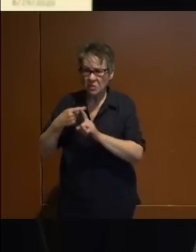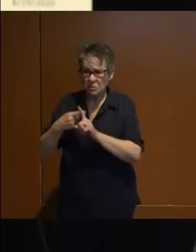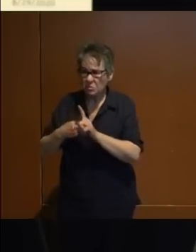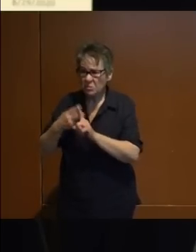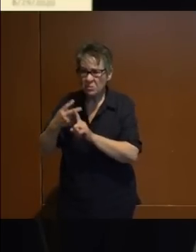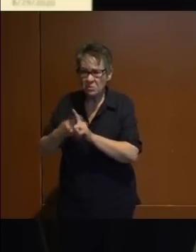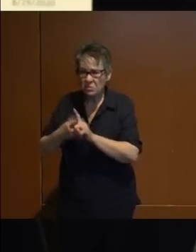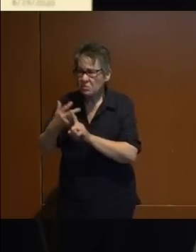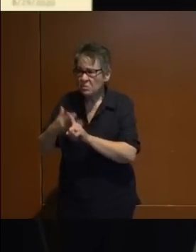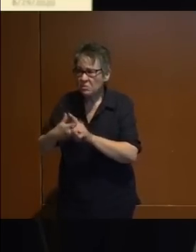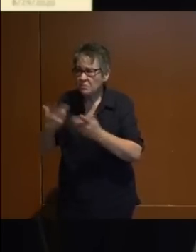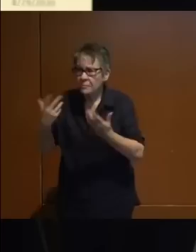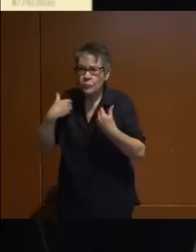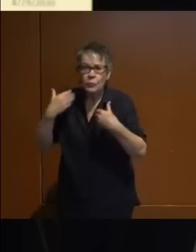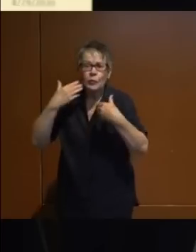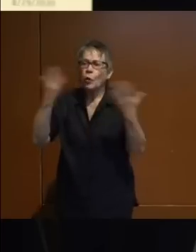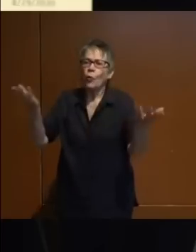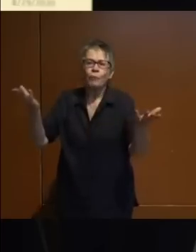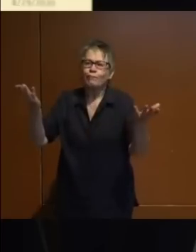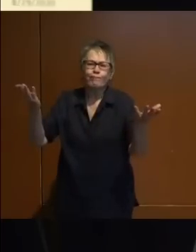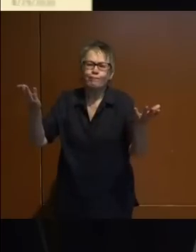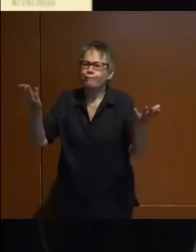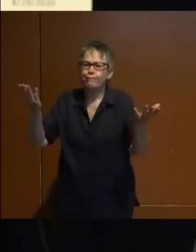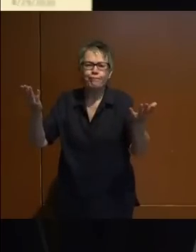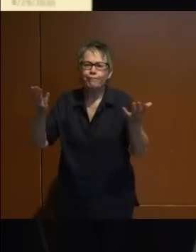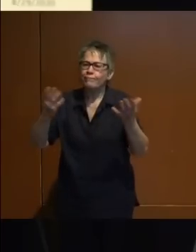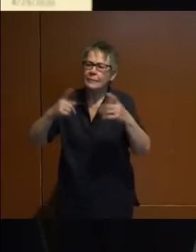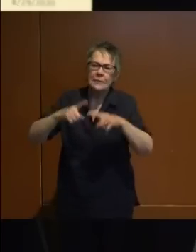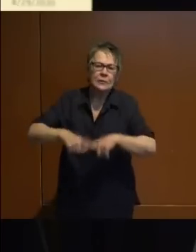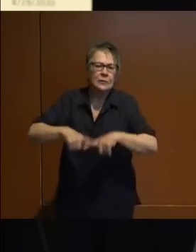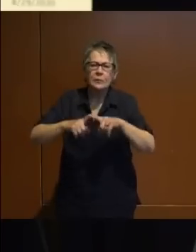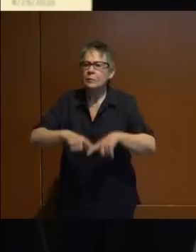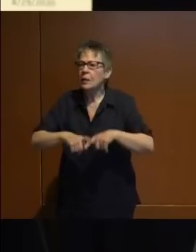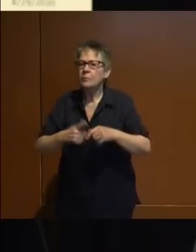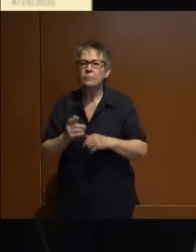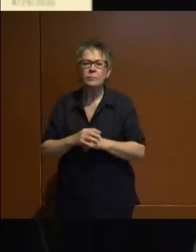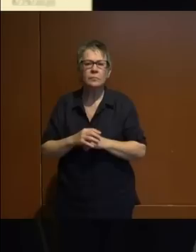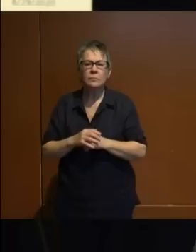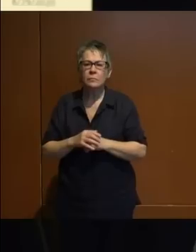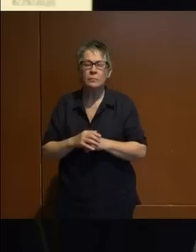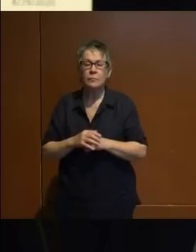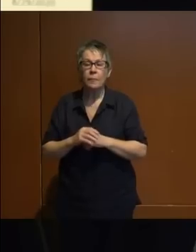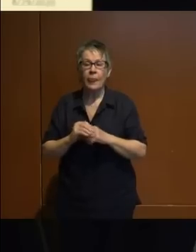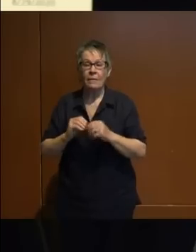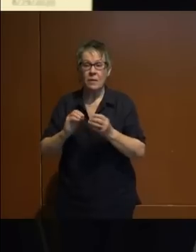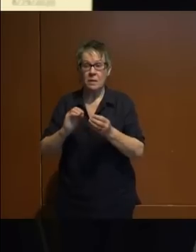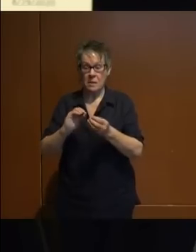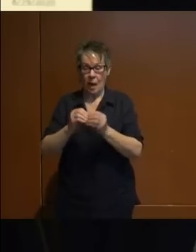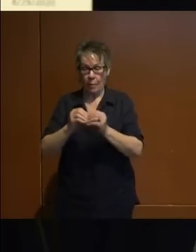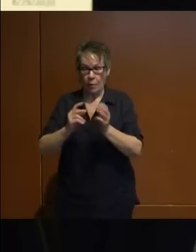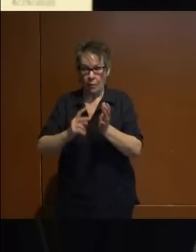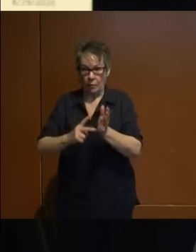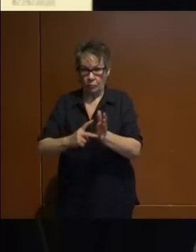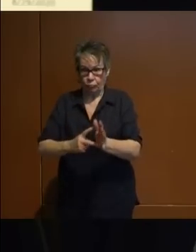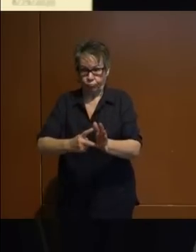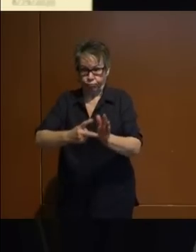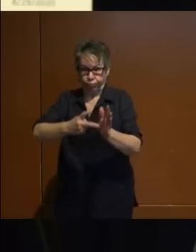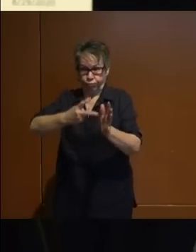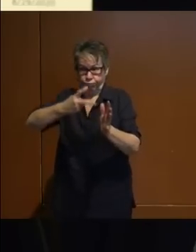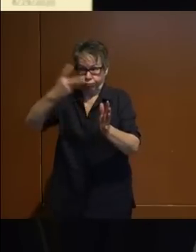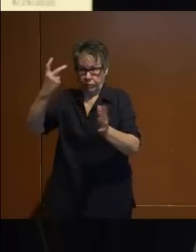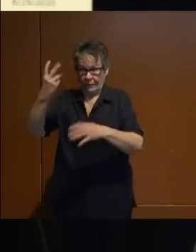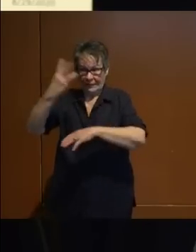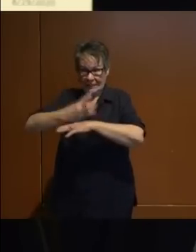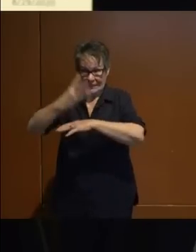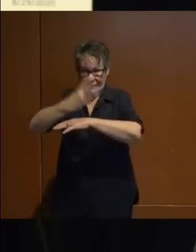infection. If the doubling rate stays at 6 days, yeah, we'll have sustained